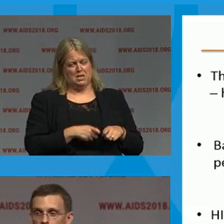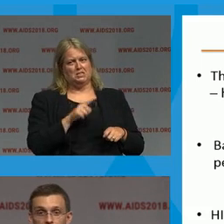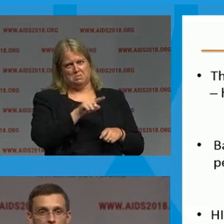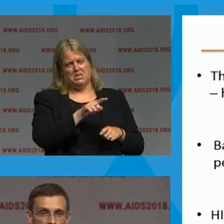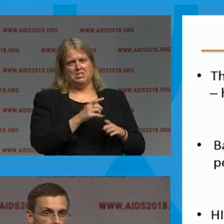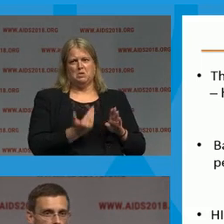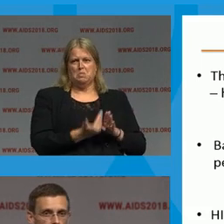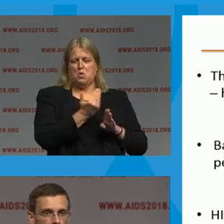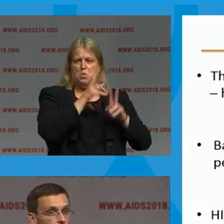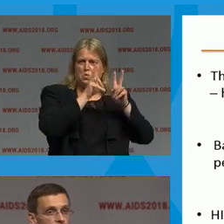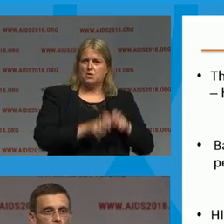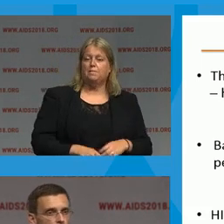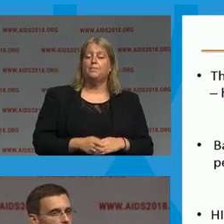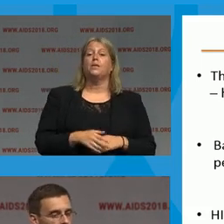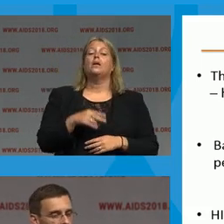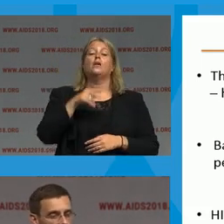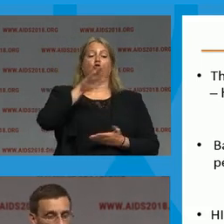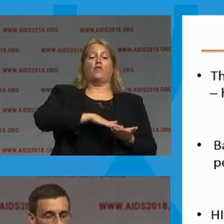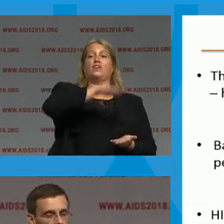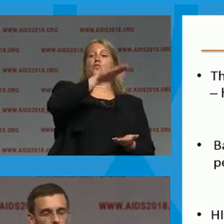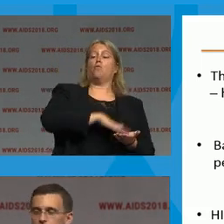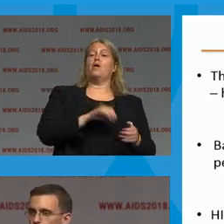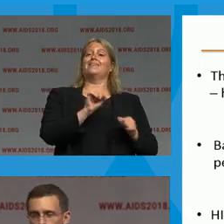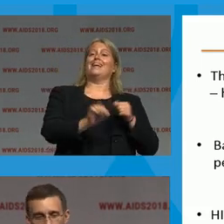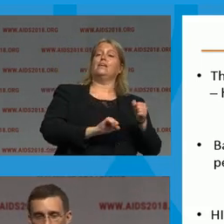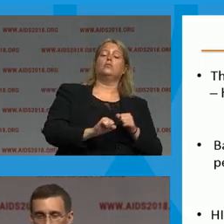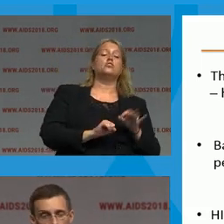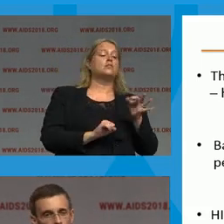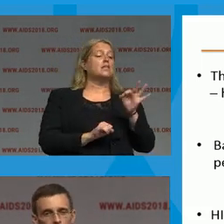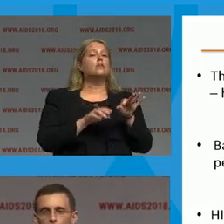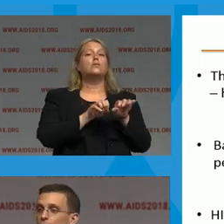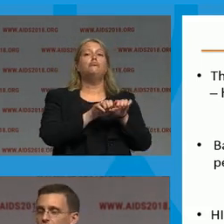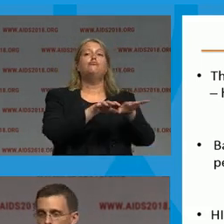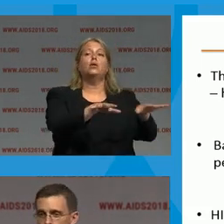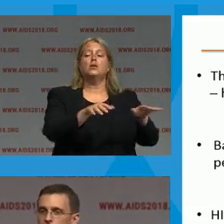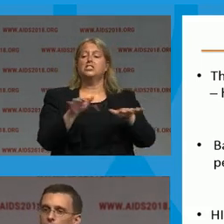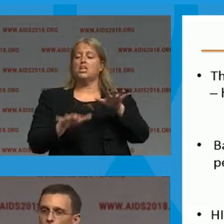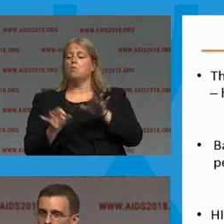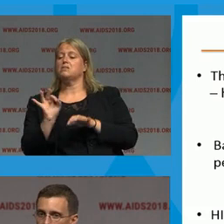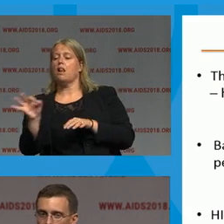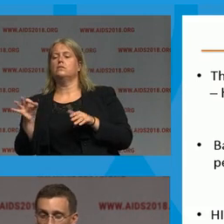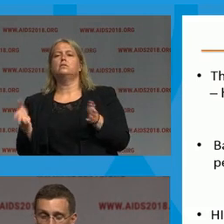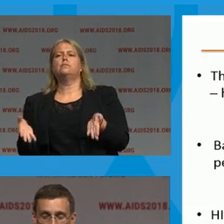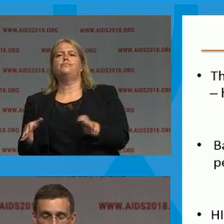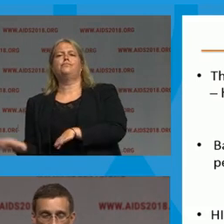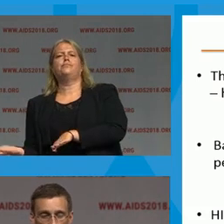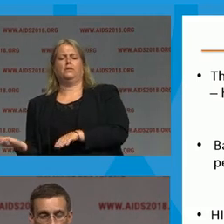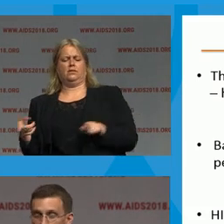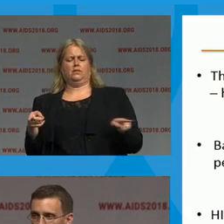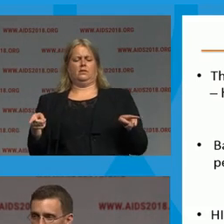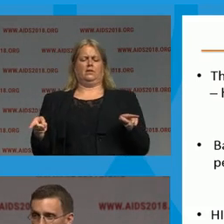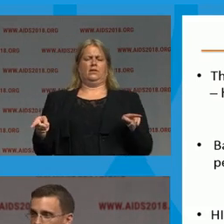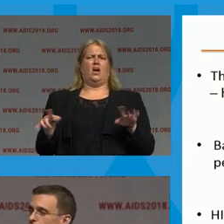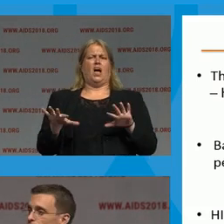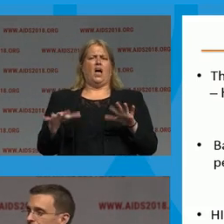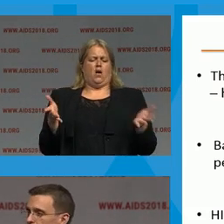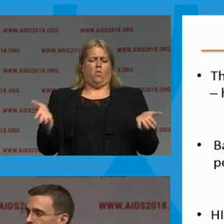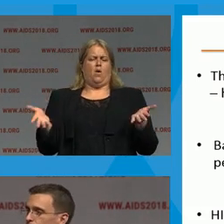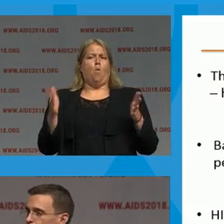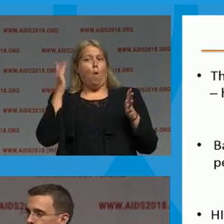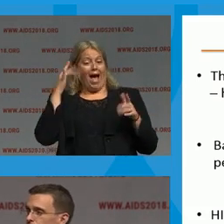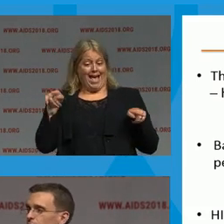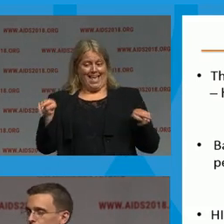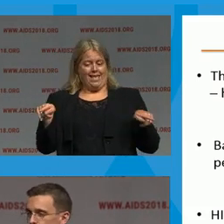reservoirs are dynamic. Some cells are proliferating, some cells are dying. If we can understand what's governing these dynamics, then we